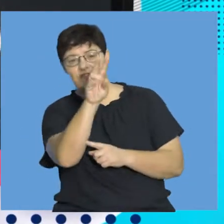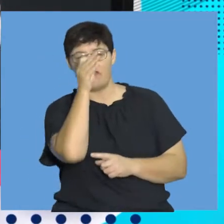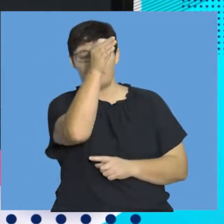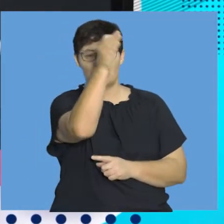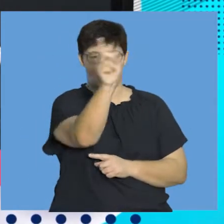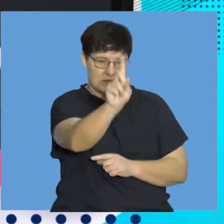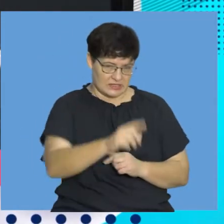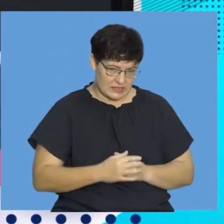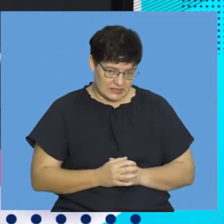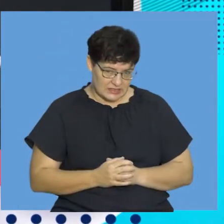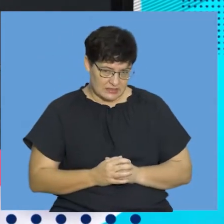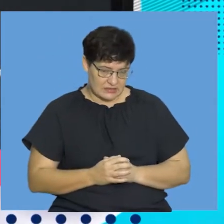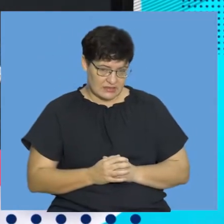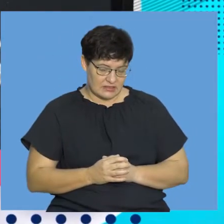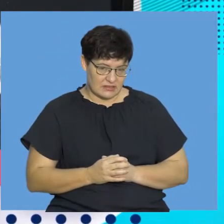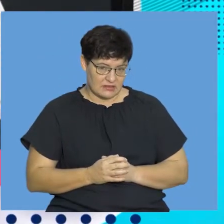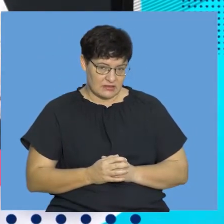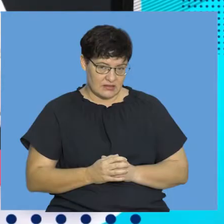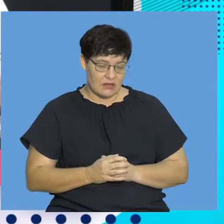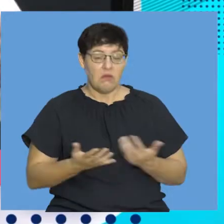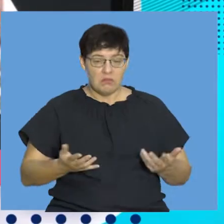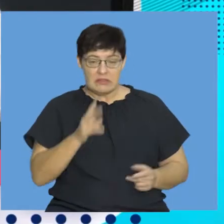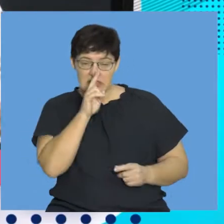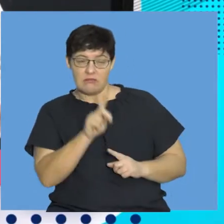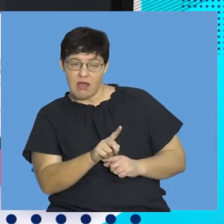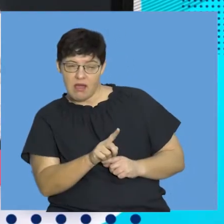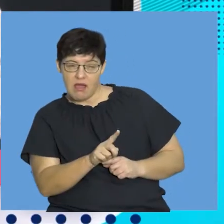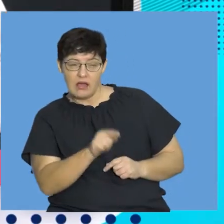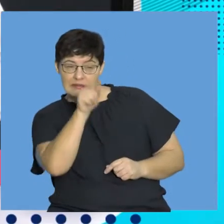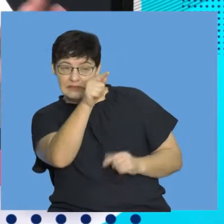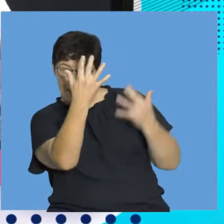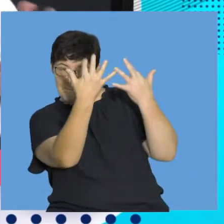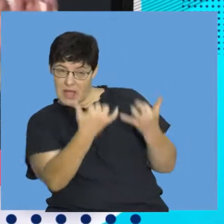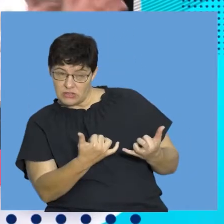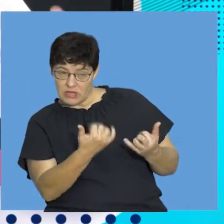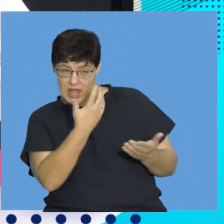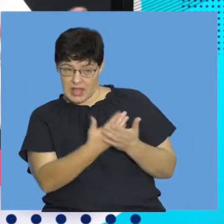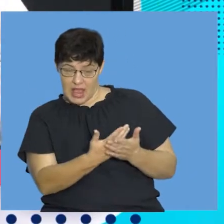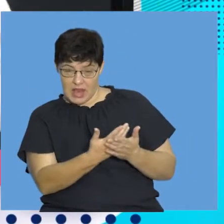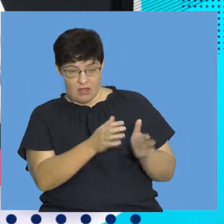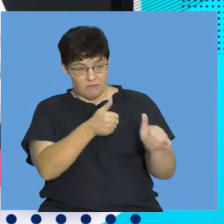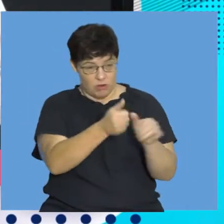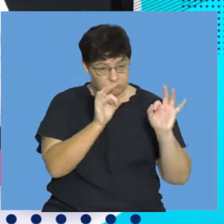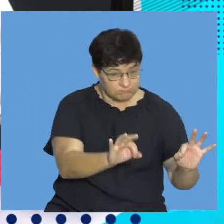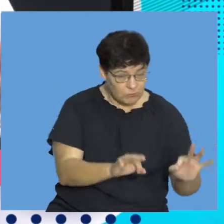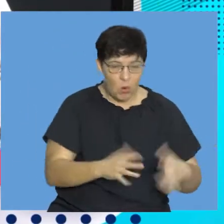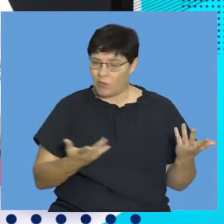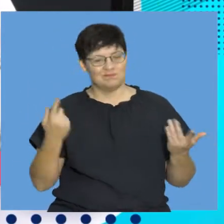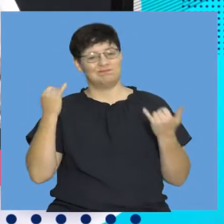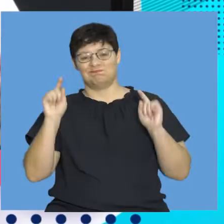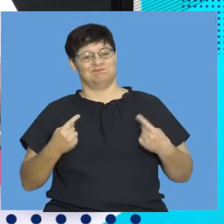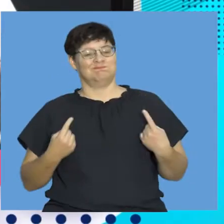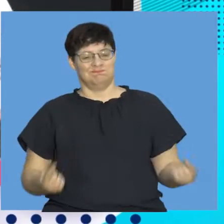we forecast whether we can comply with the budget. Obviously, that's a different matter, which you will